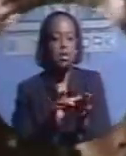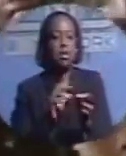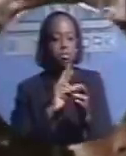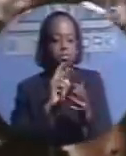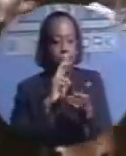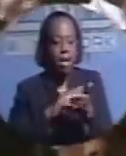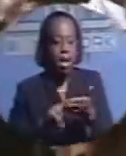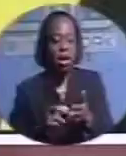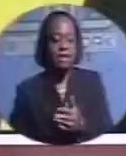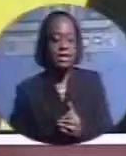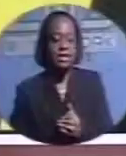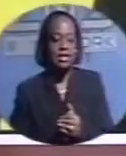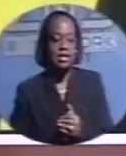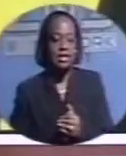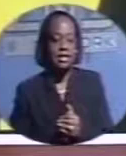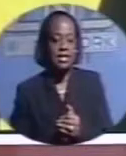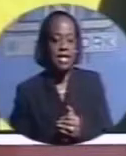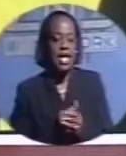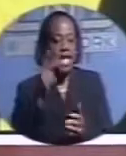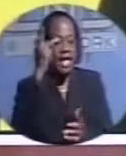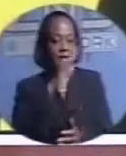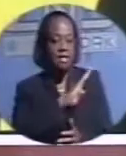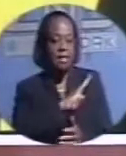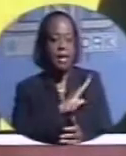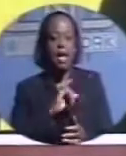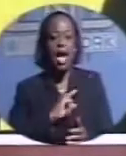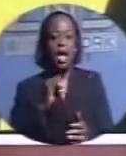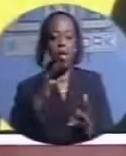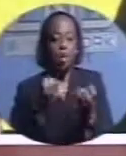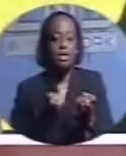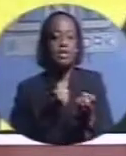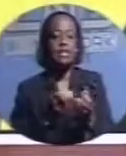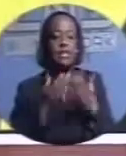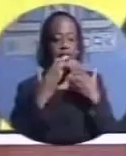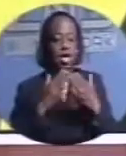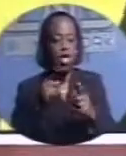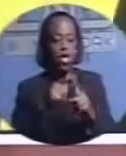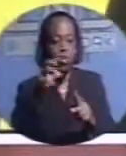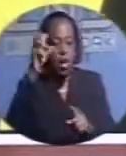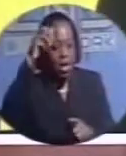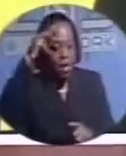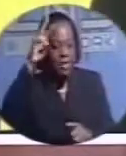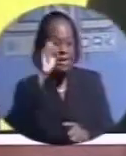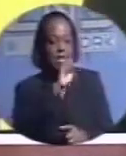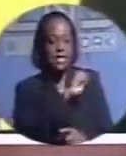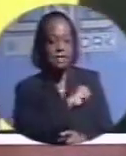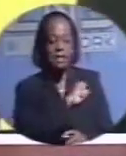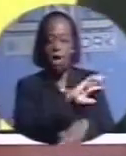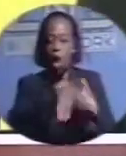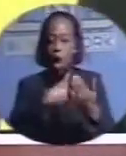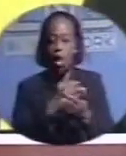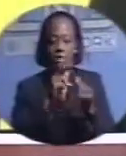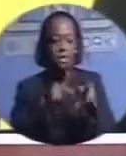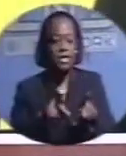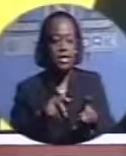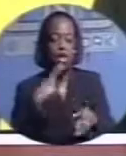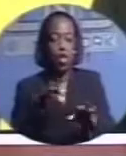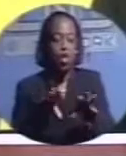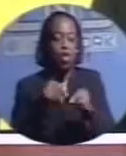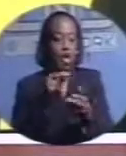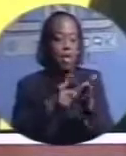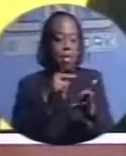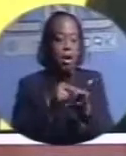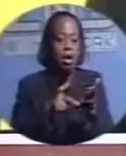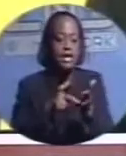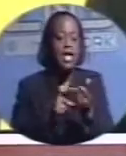National Security. That I wish to commend Mr. Smith again and all those who take part in the law enforcement basketball tournament,